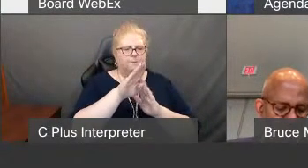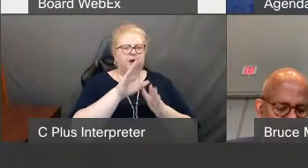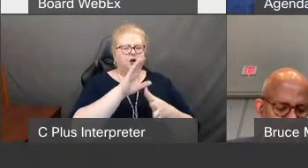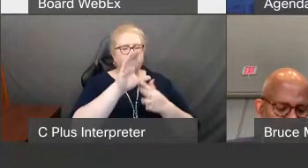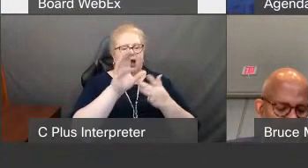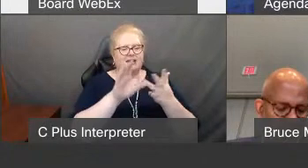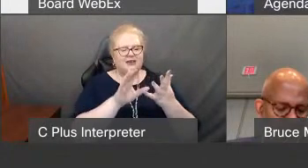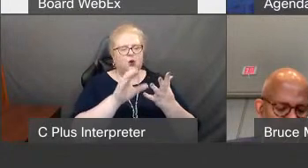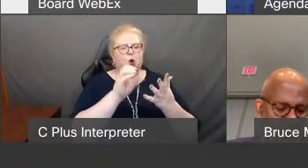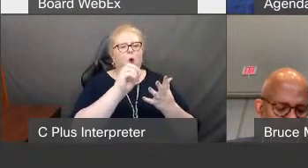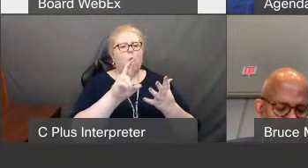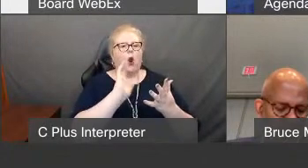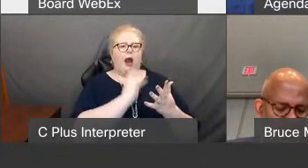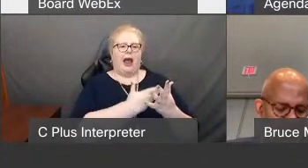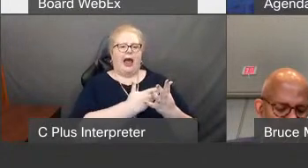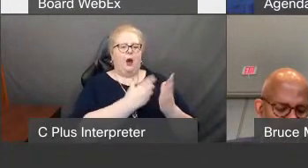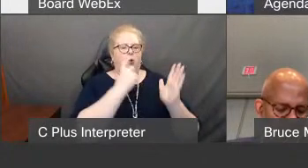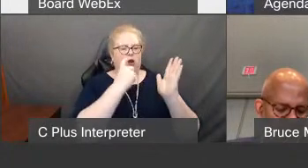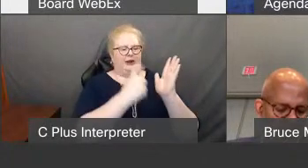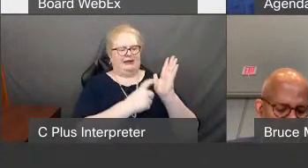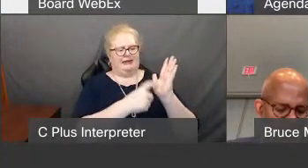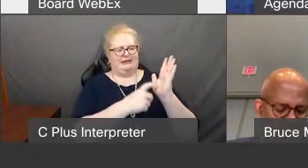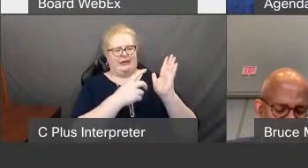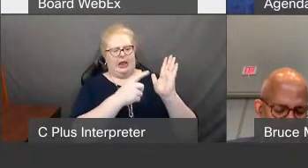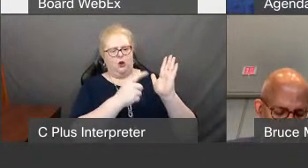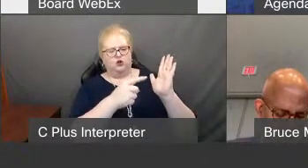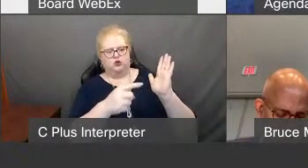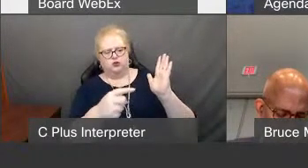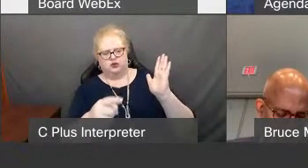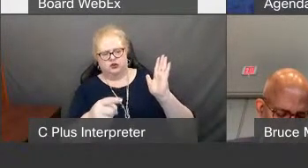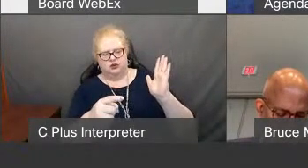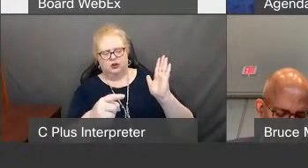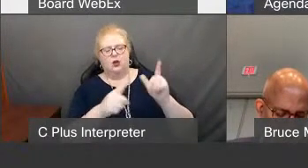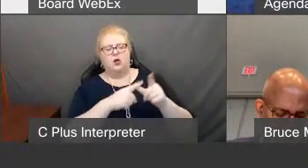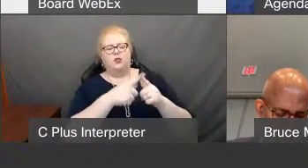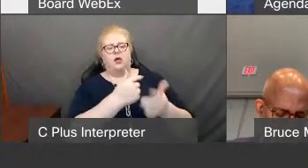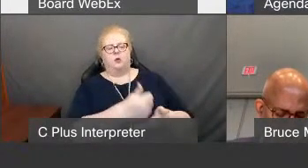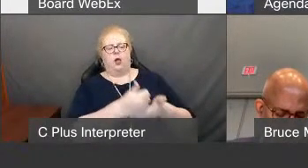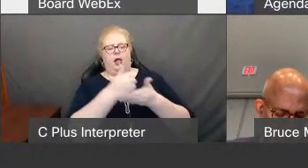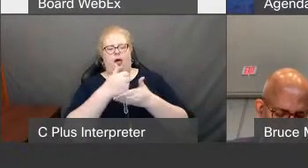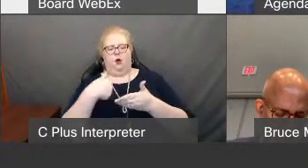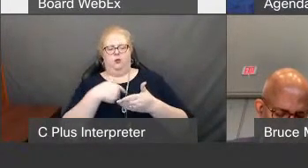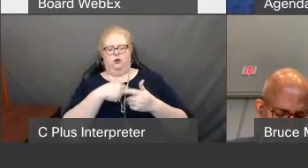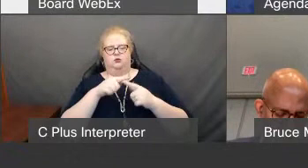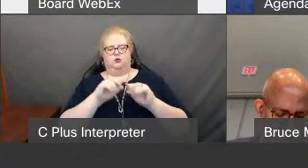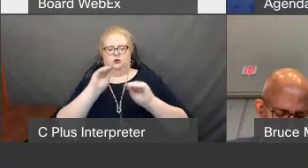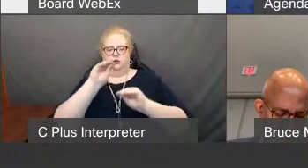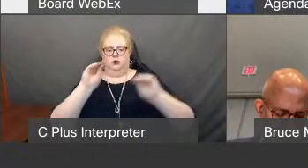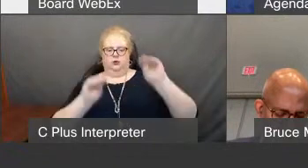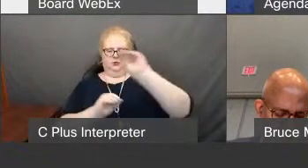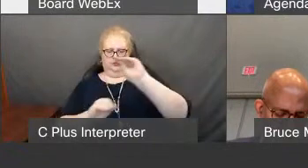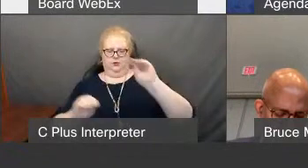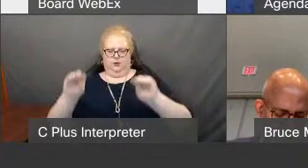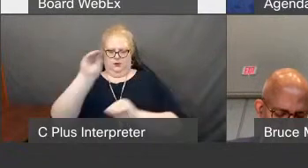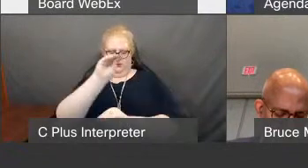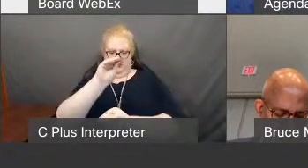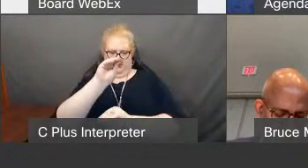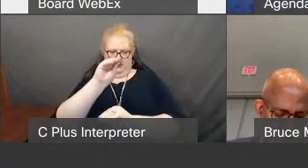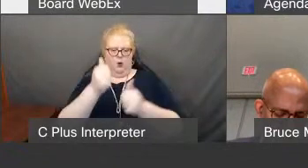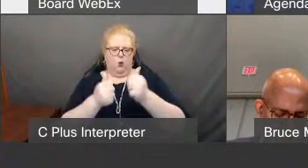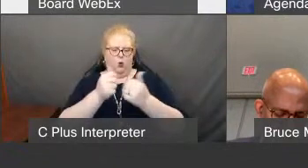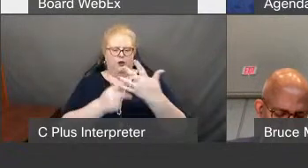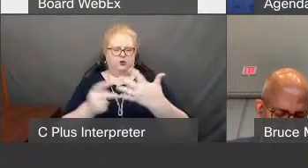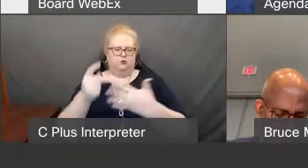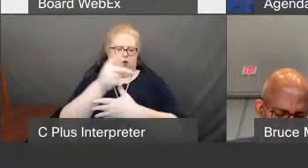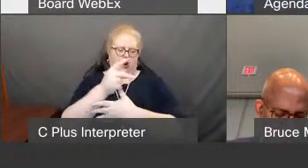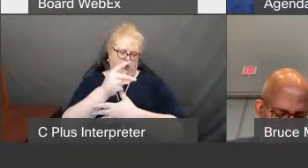use to help grade these projects as far as their priorities concerned. So we asked this group to provide